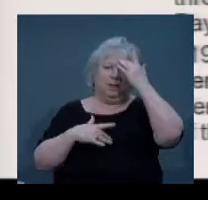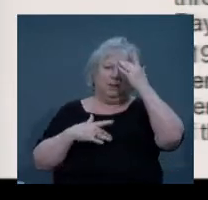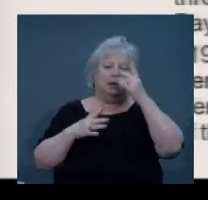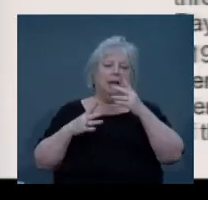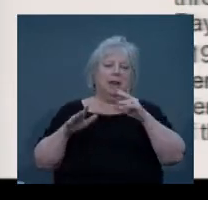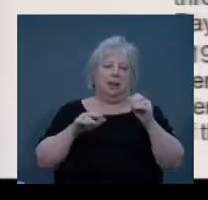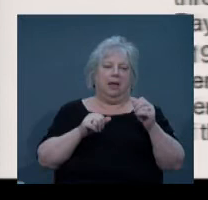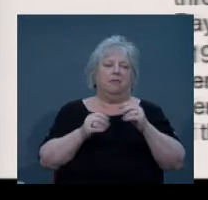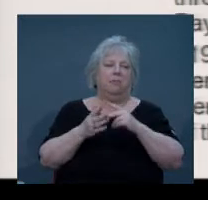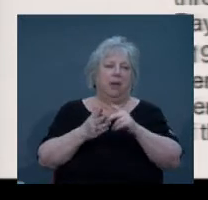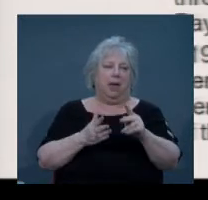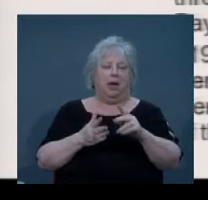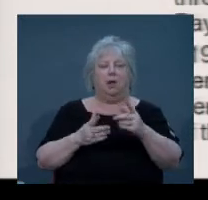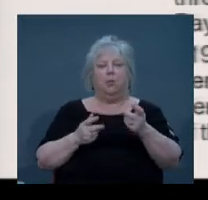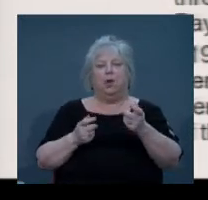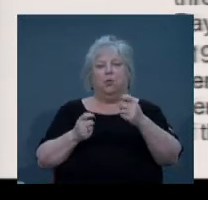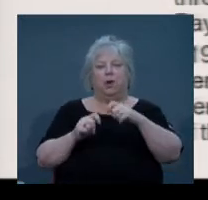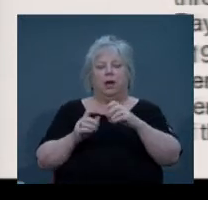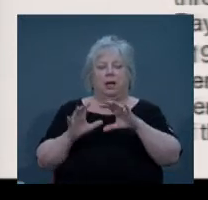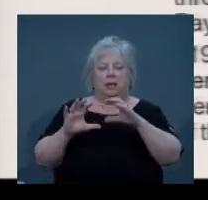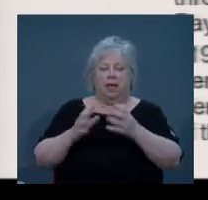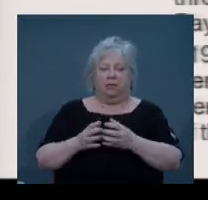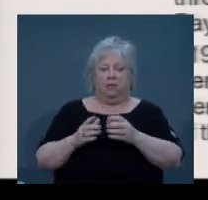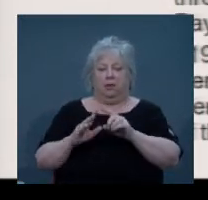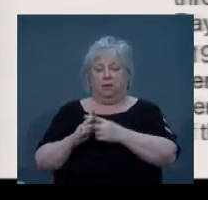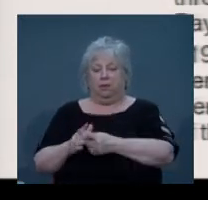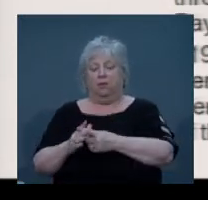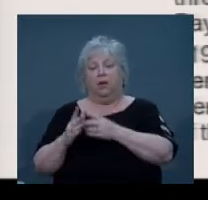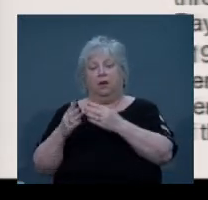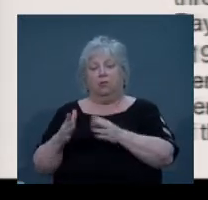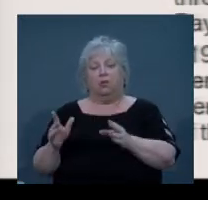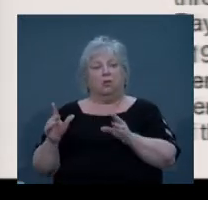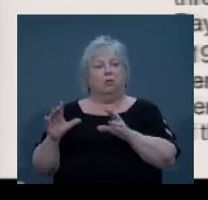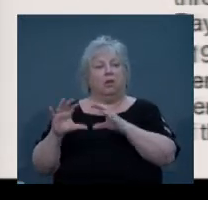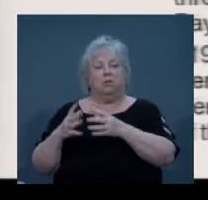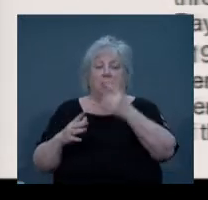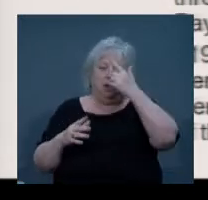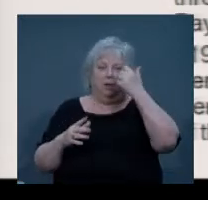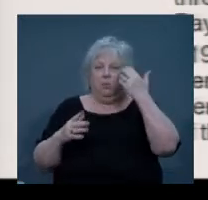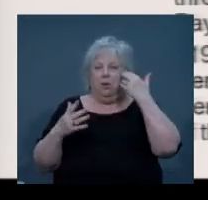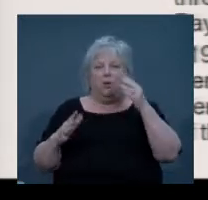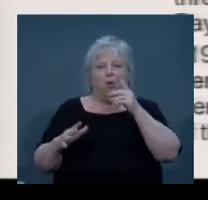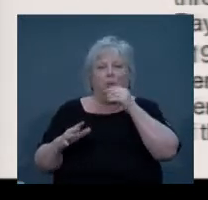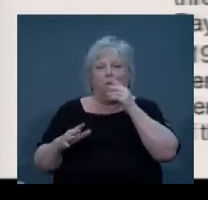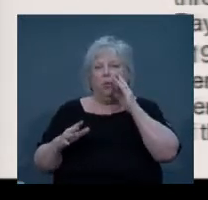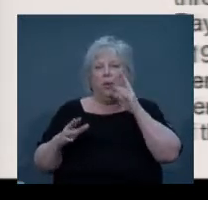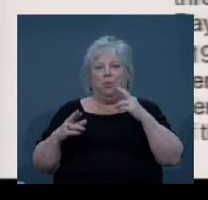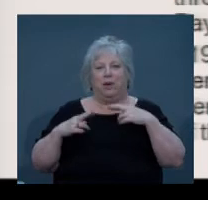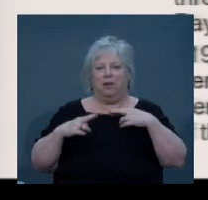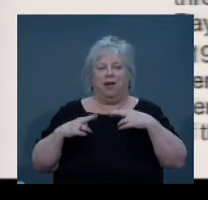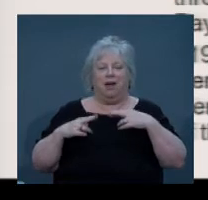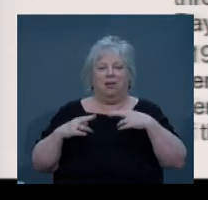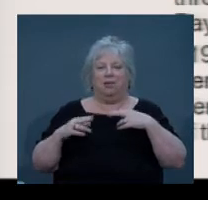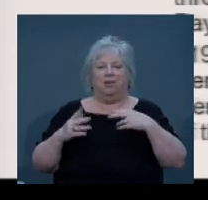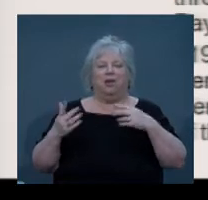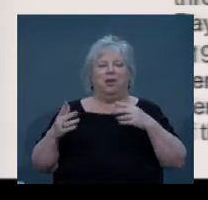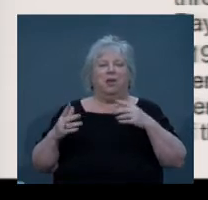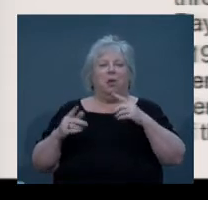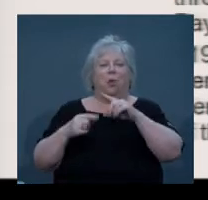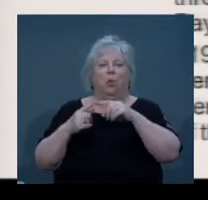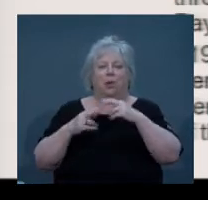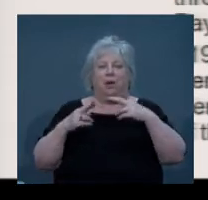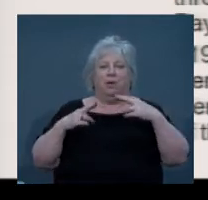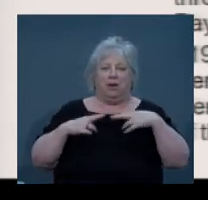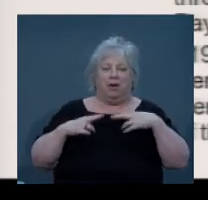we reclassify that budget. It starts out in general administration because we don't know where those employees, we don't know who's going to retire in advance. When